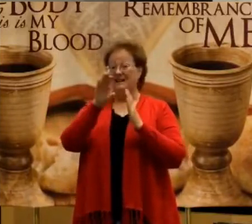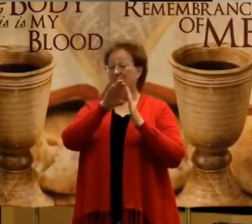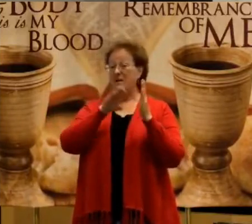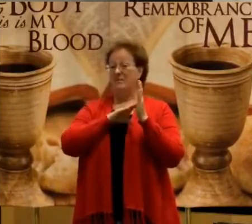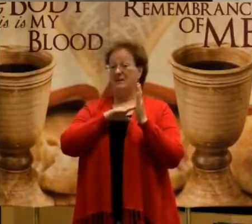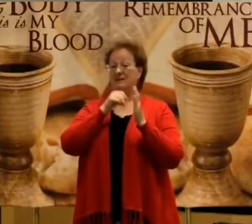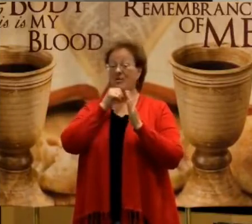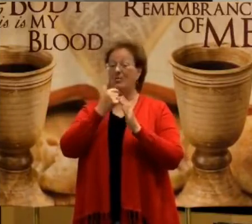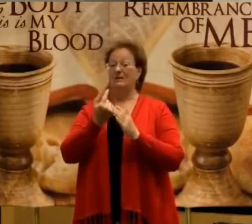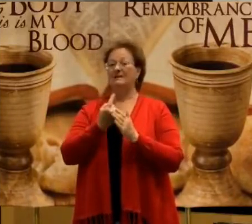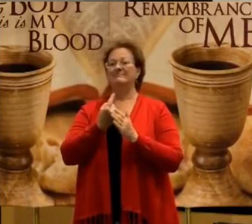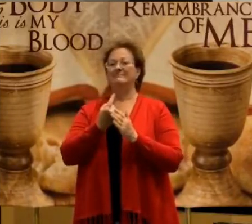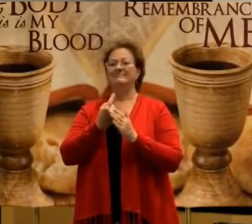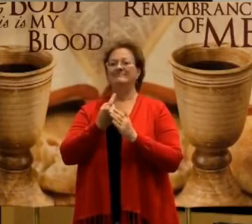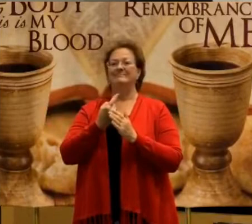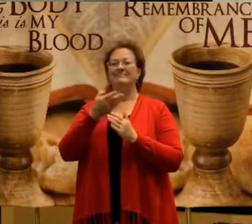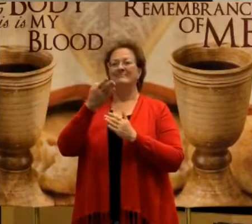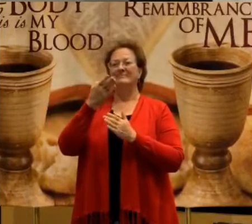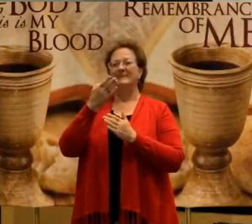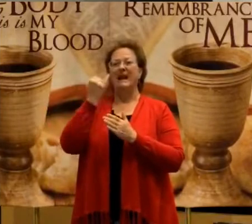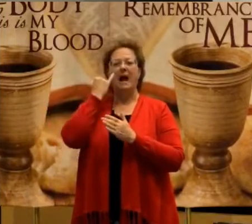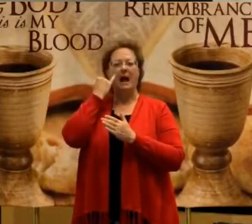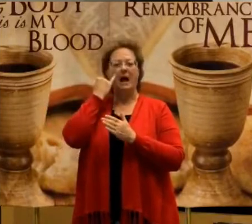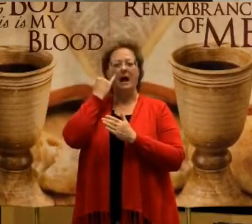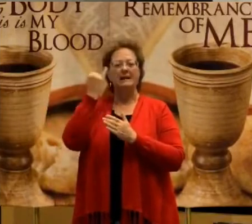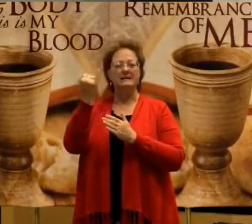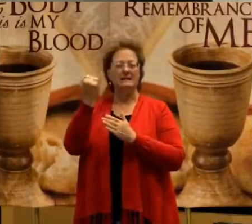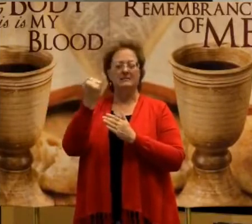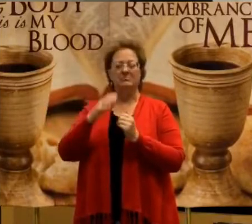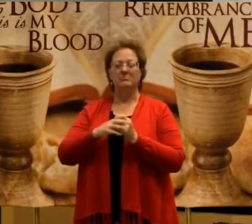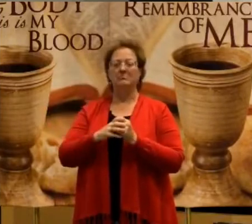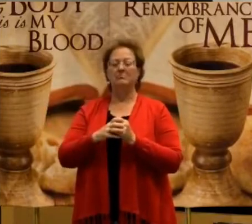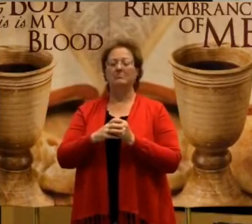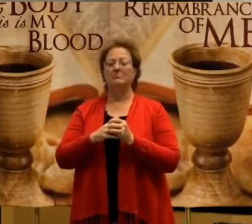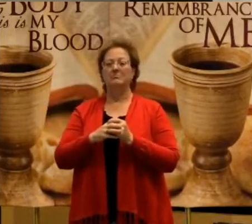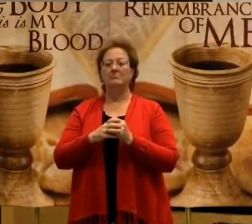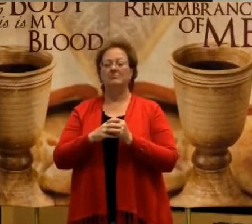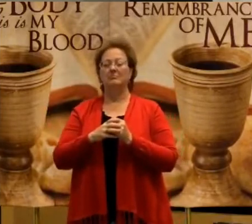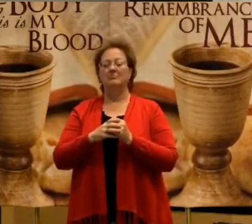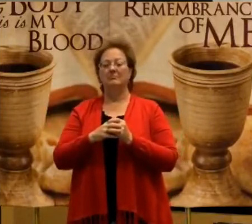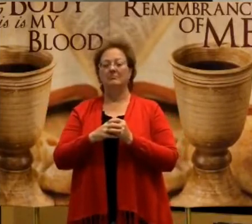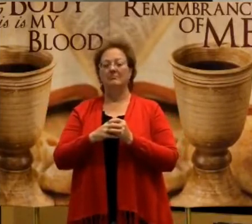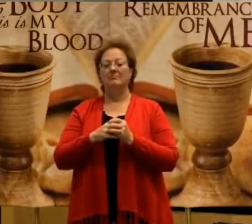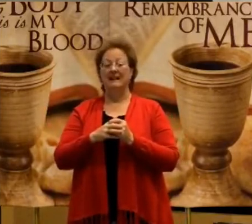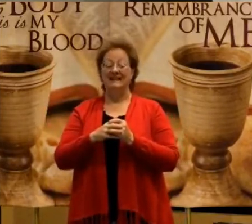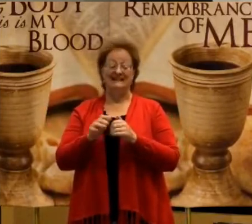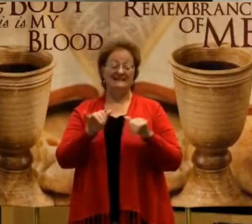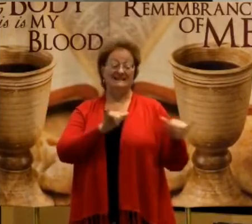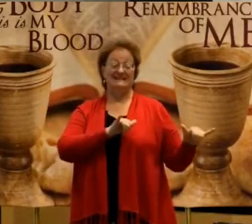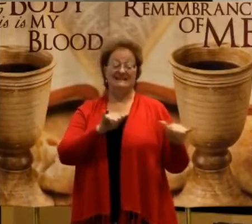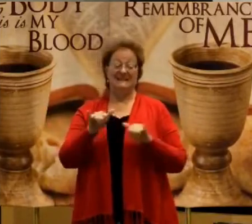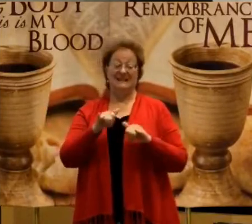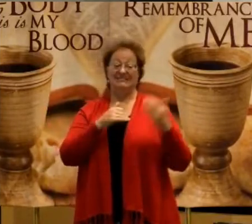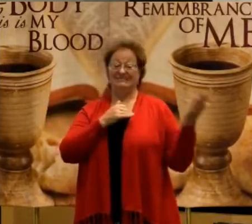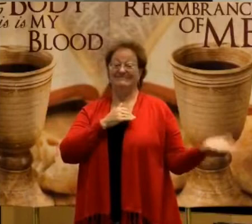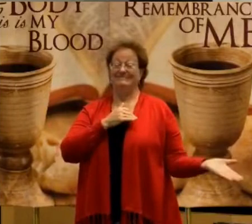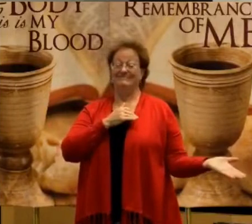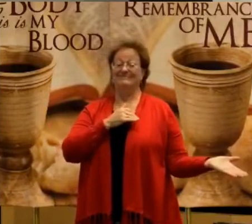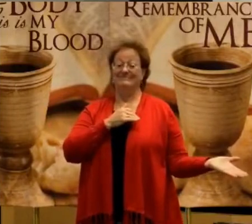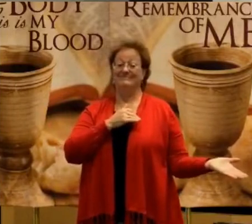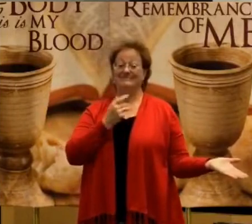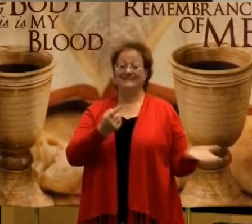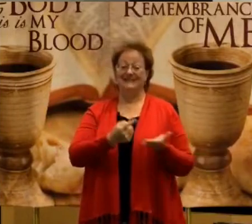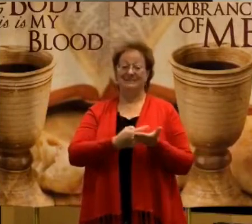If we're honest with ourselves, we're more like Aaron than we care to admit. Aaron's really stuck now, but he